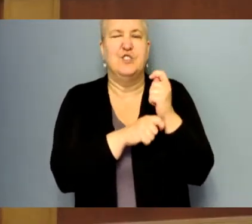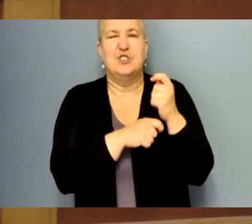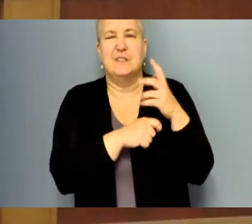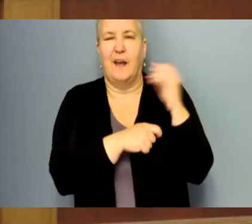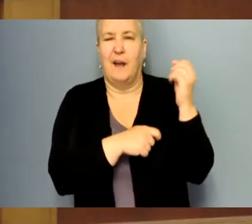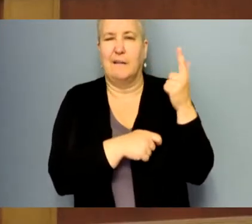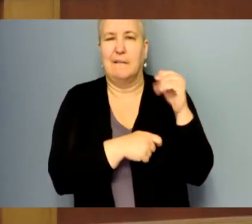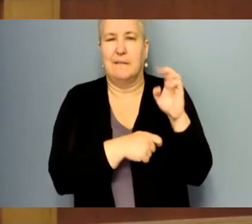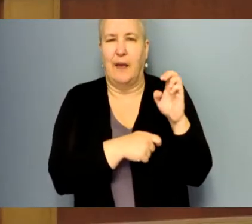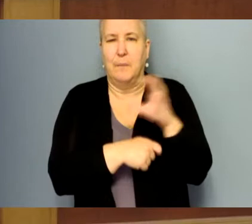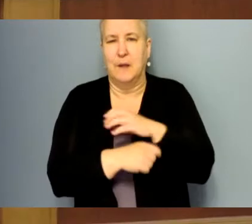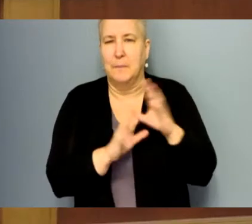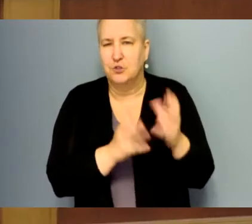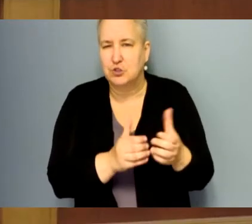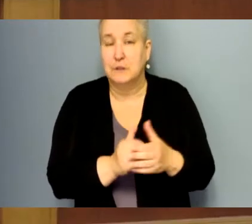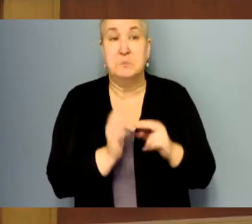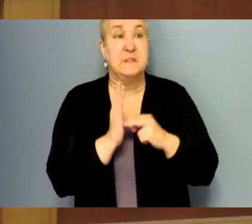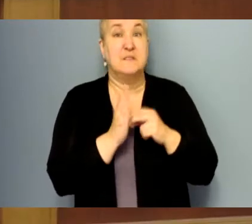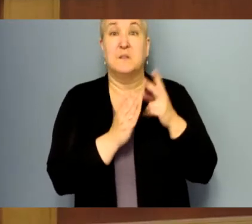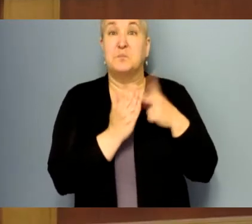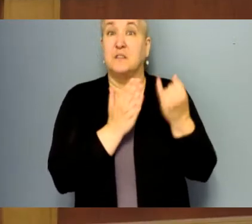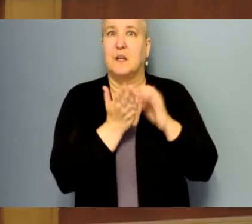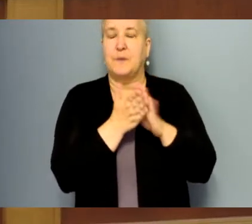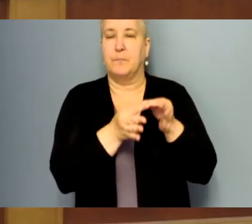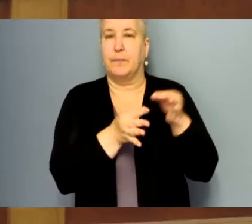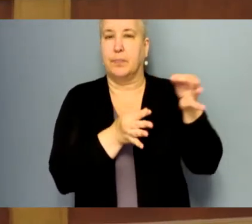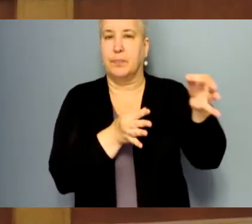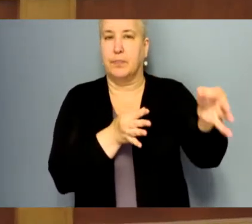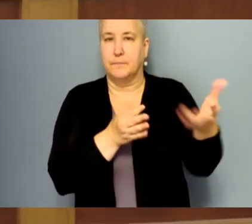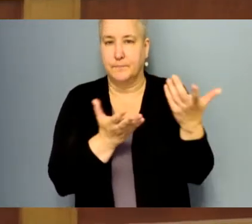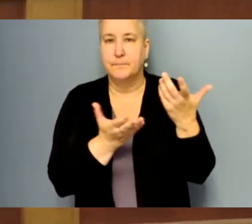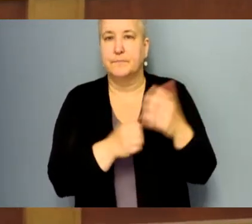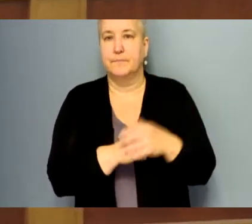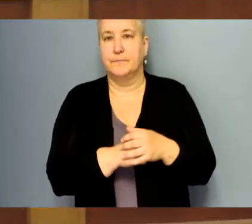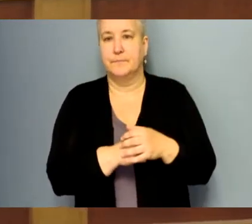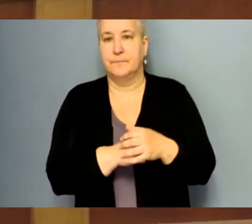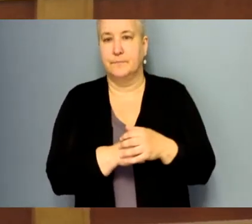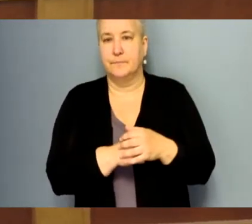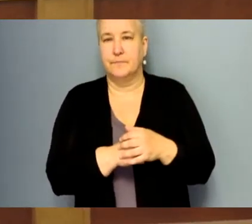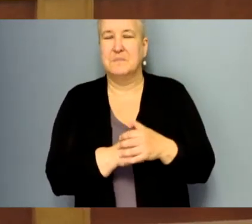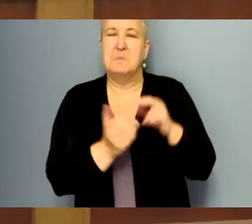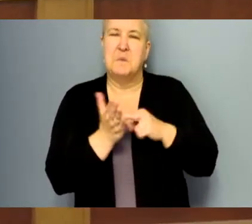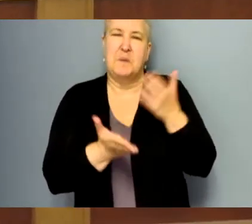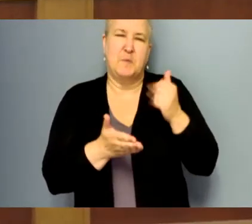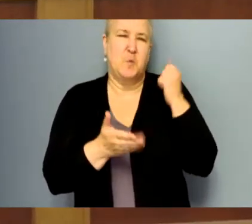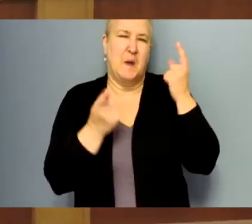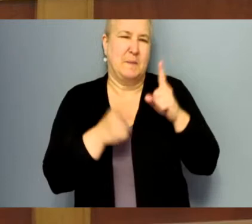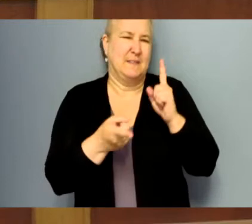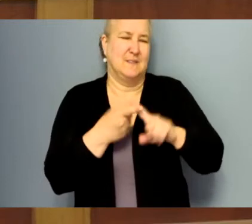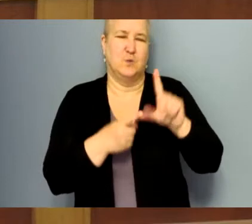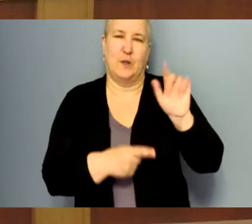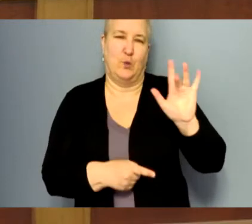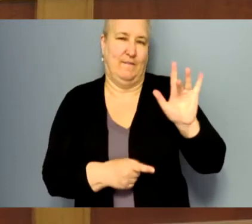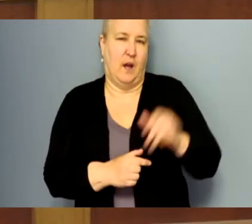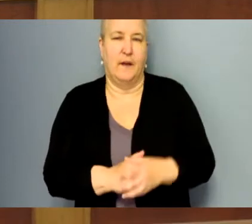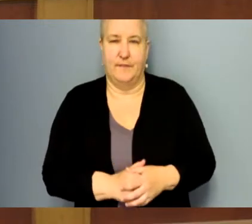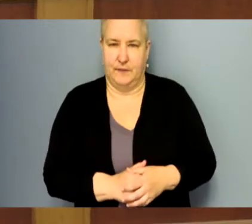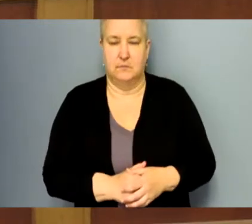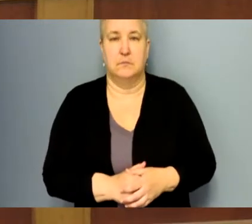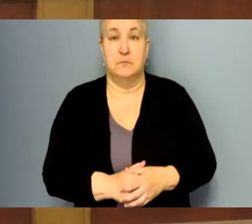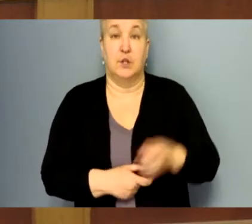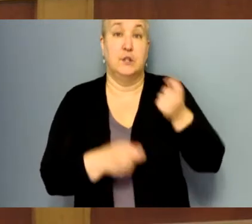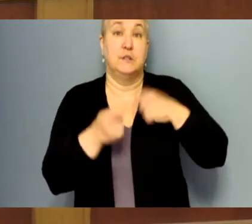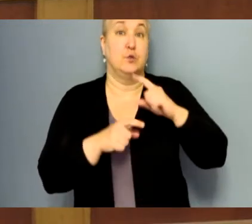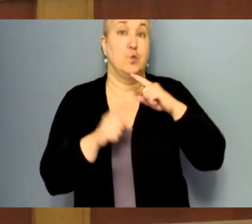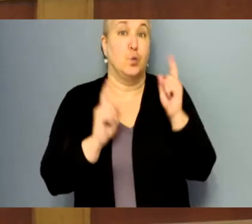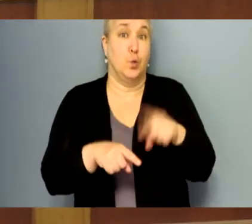has delayed this project and probably not going to happen until 2025. The change order is